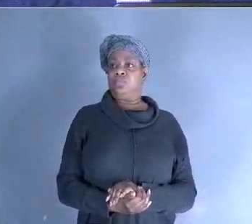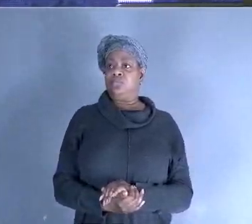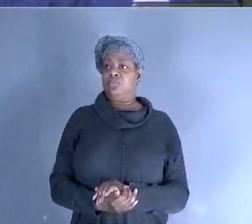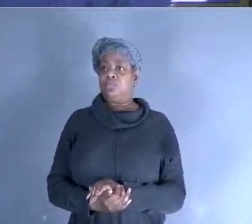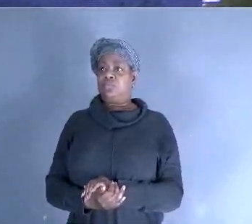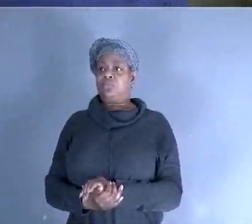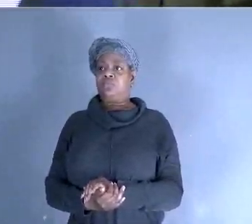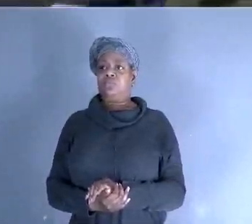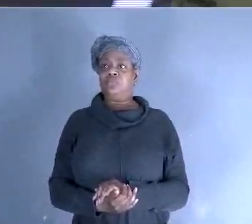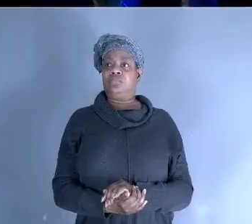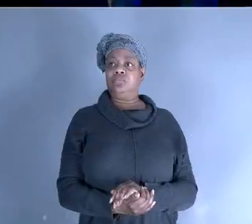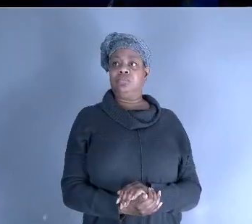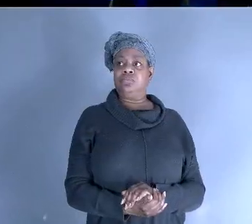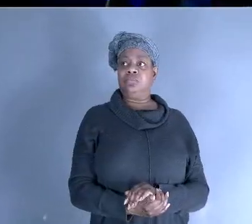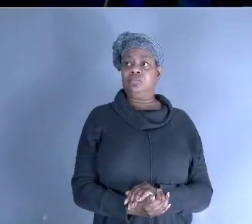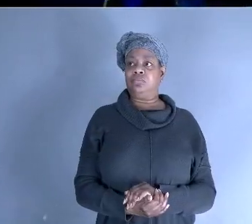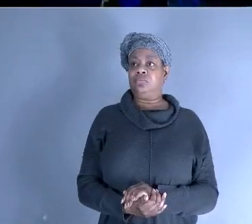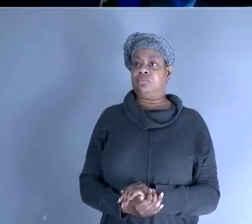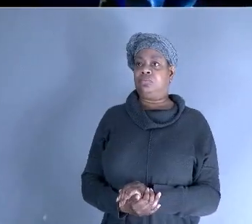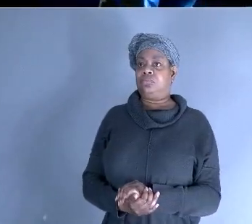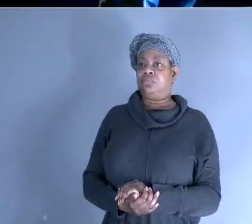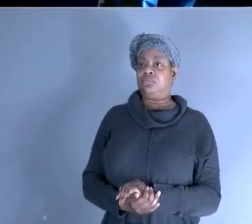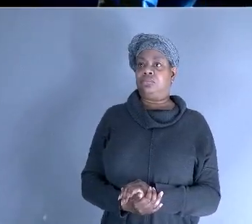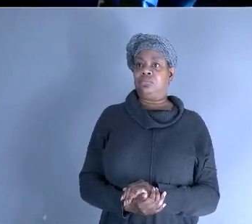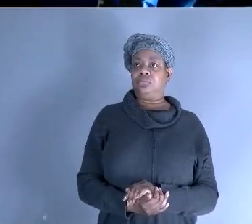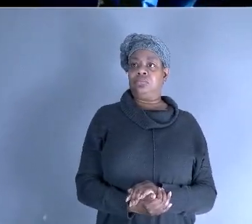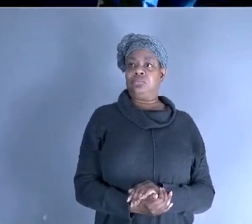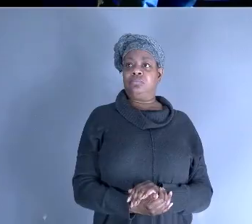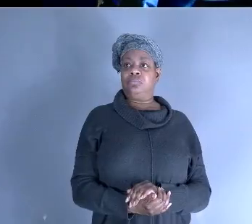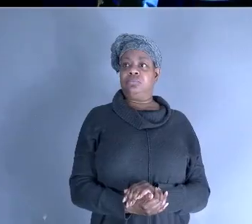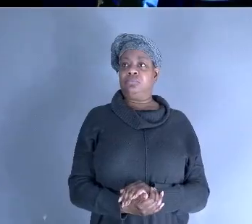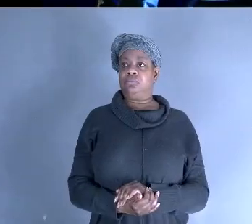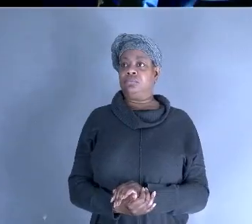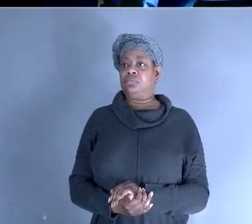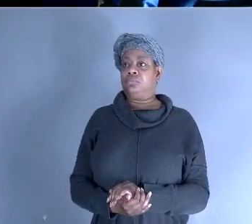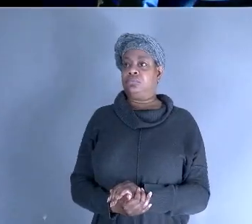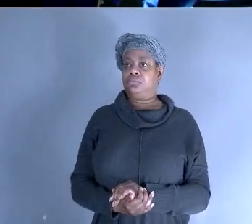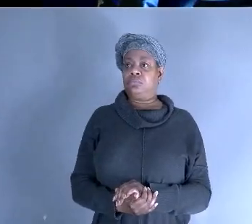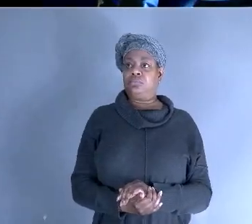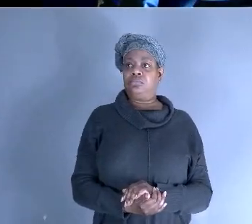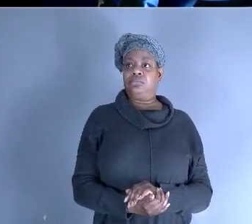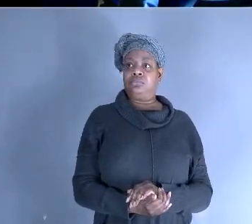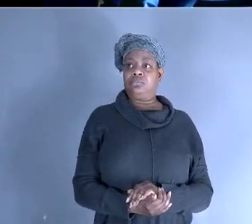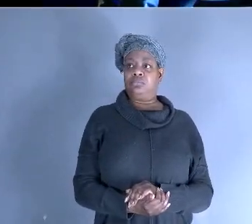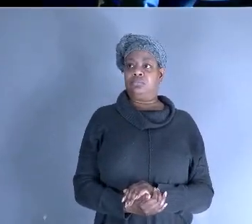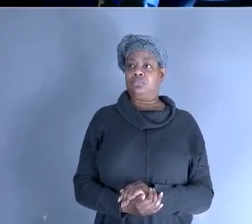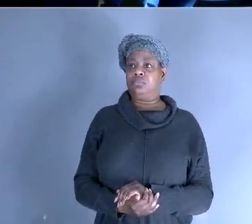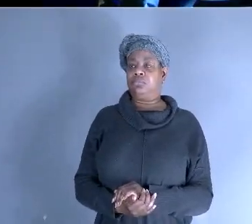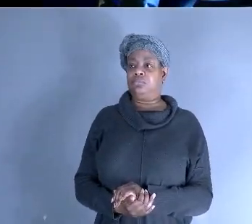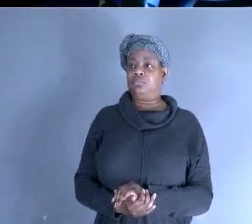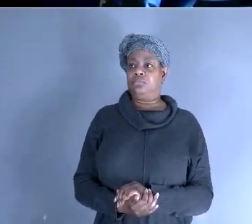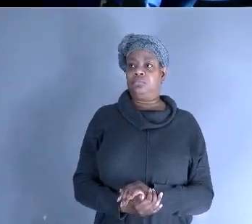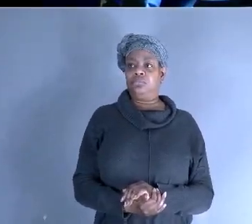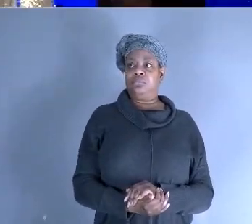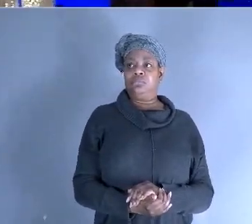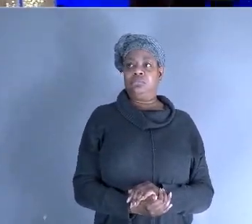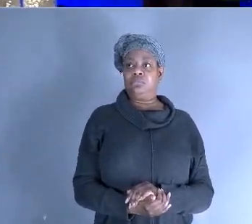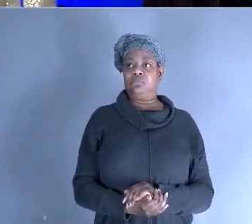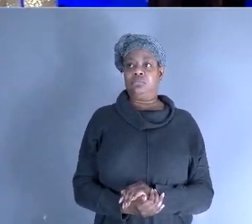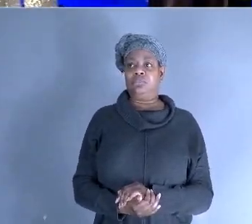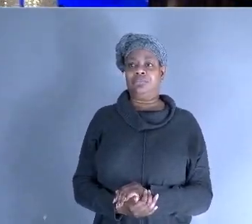Because, I'm glad you guys moved, but can you go back for one second? That was really good, love. Very good. because